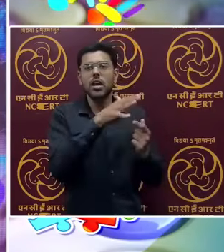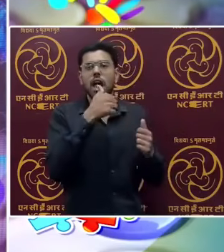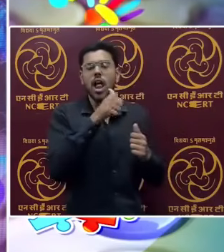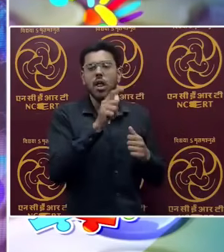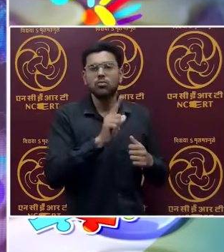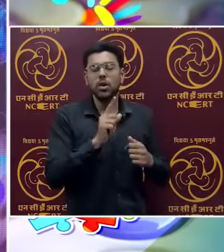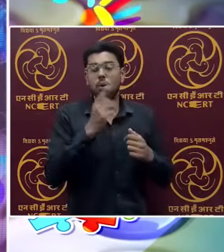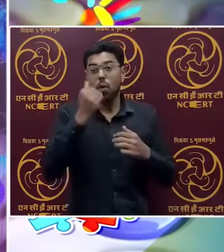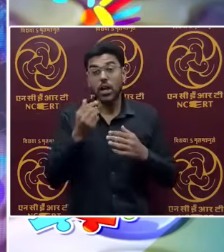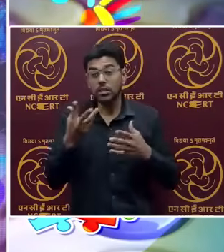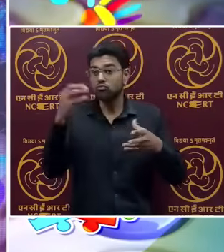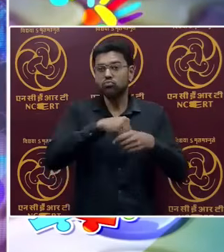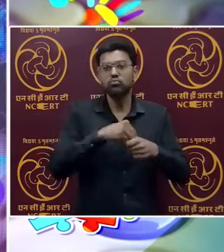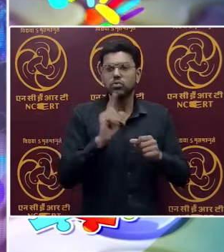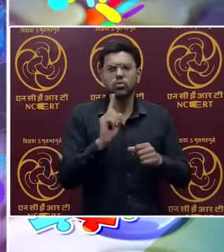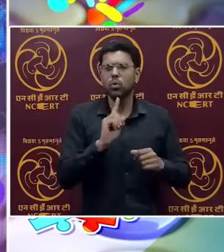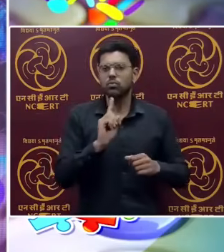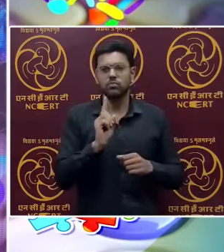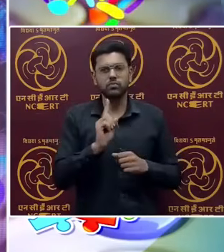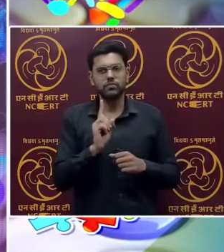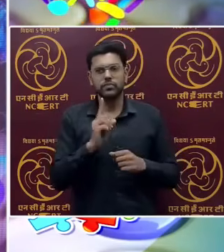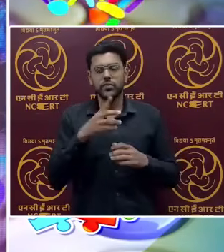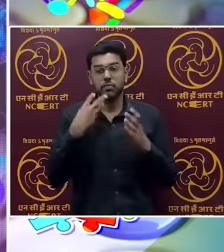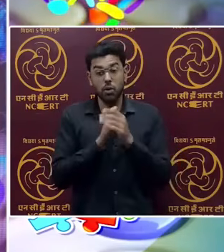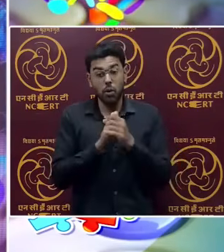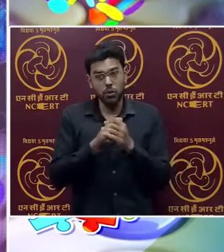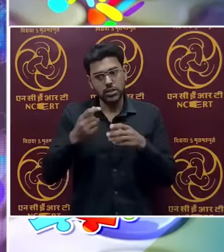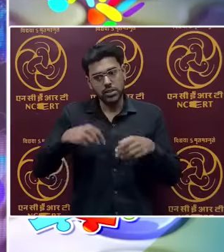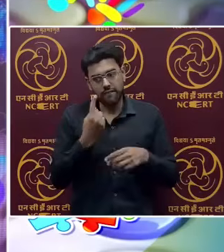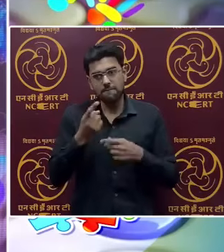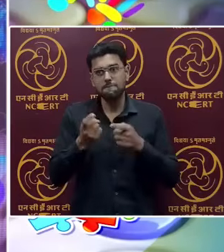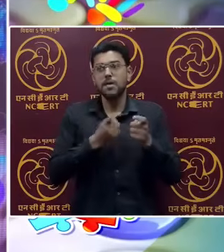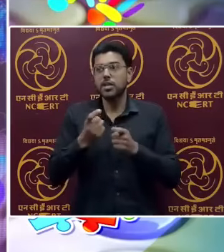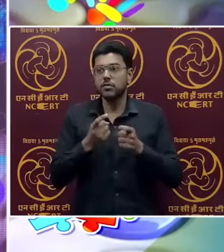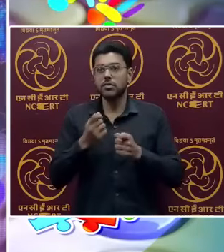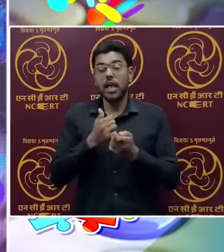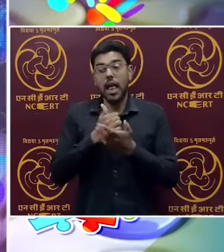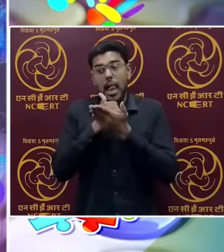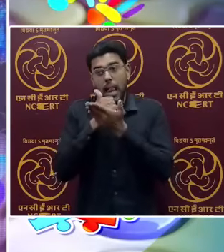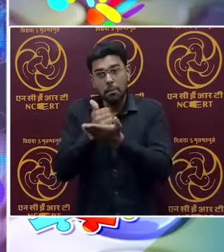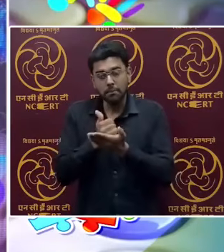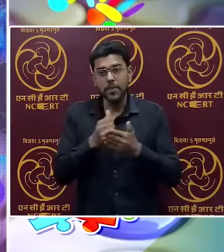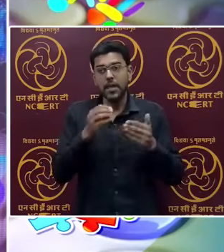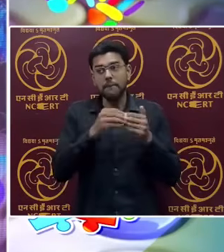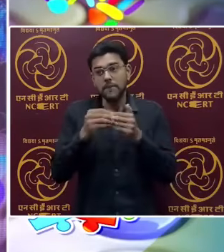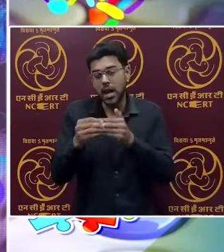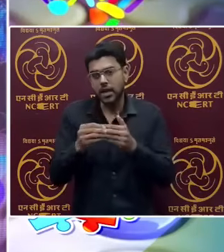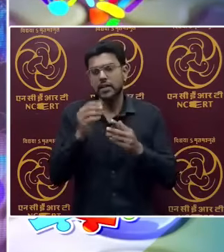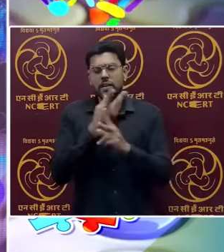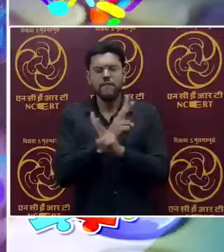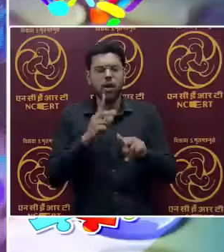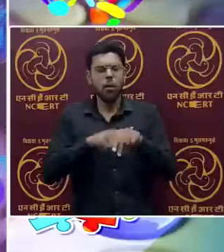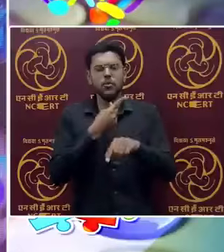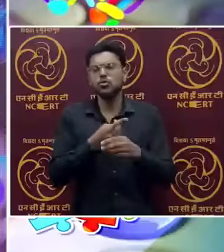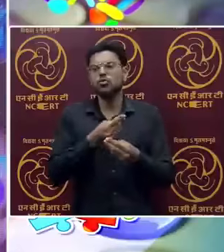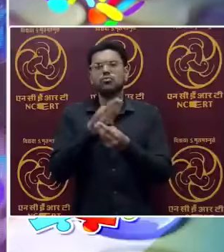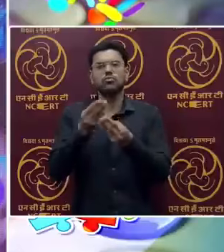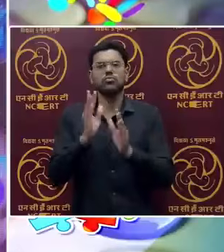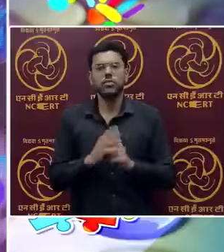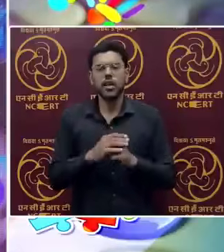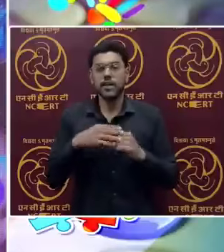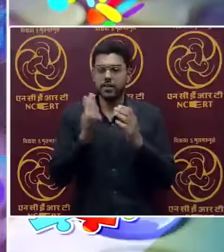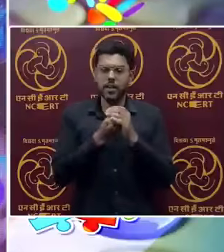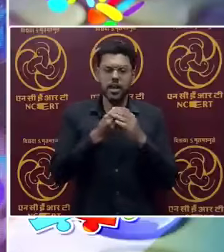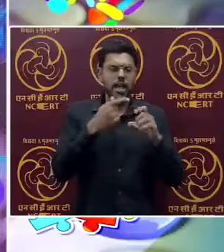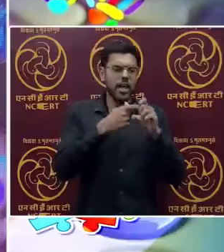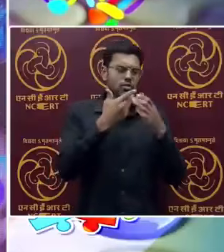they cannot adjust to that. No, we need to facilitate them. We need to provide them equal opportunities as all of us are getting, be it in